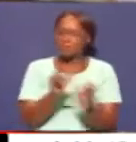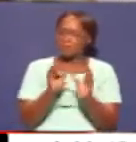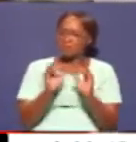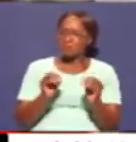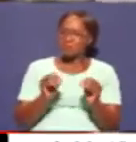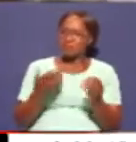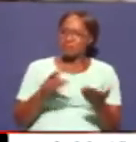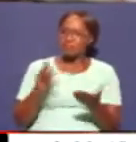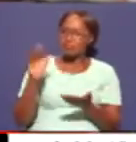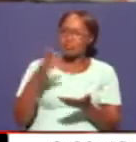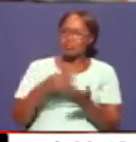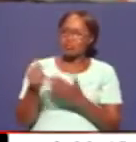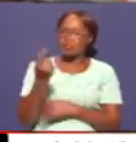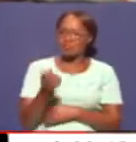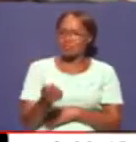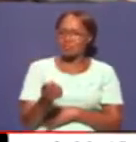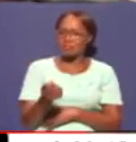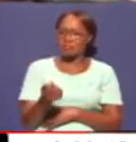shopping less now.